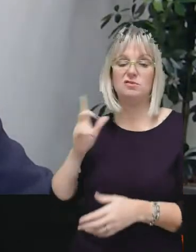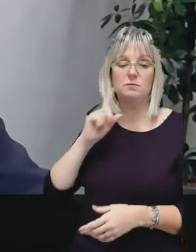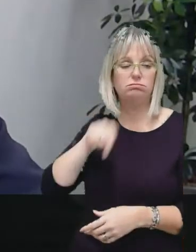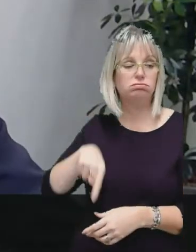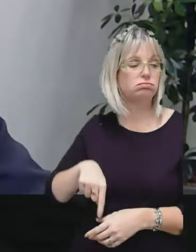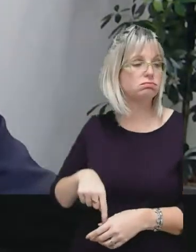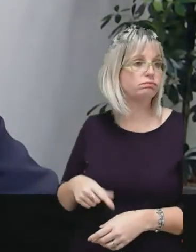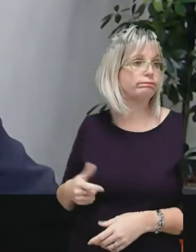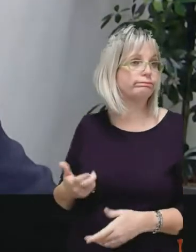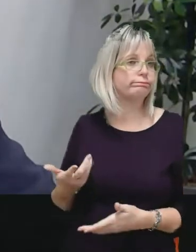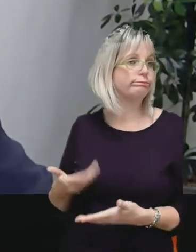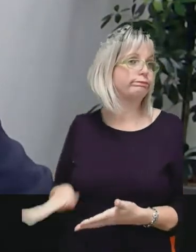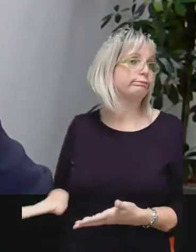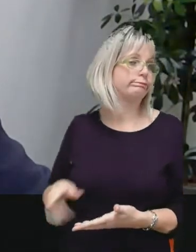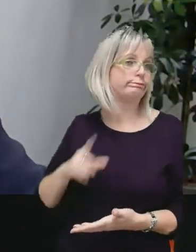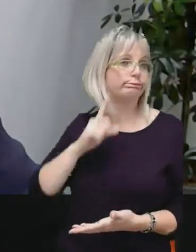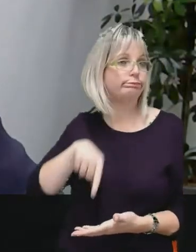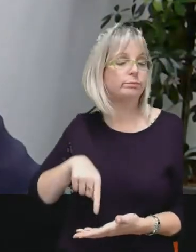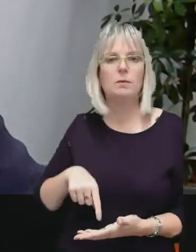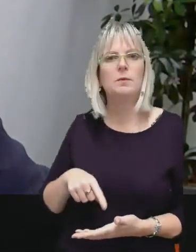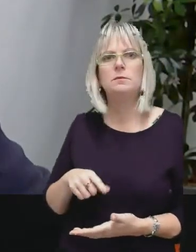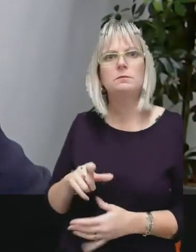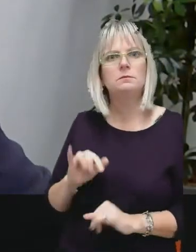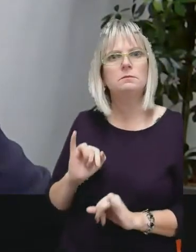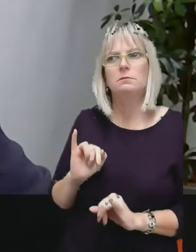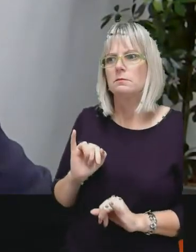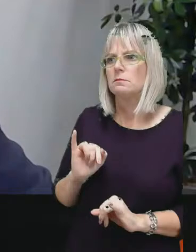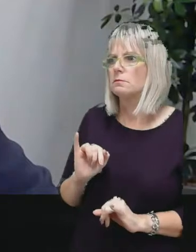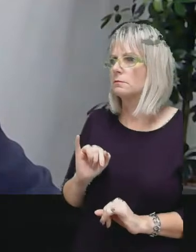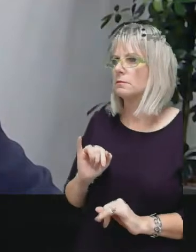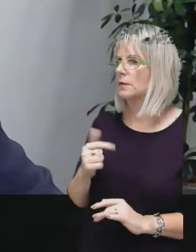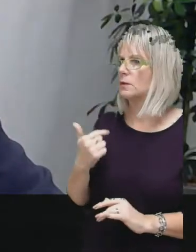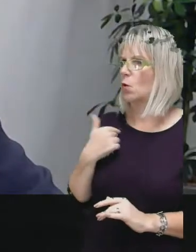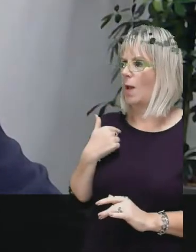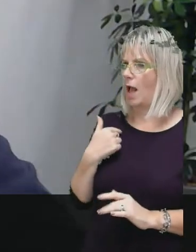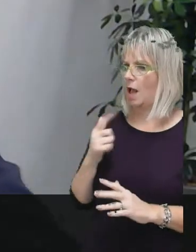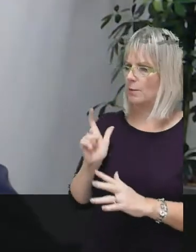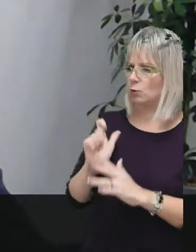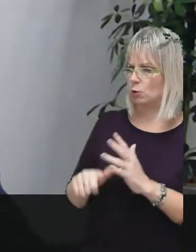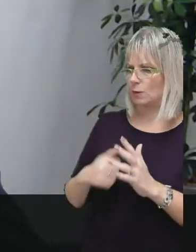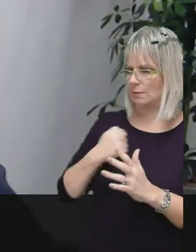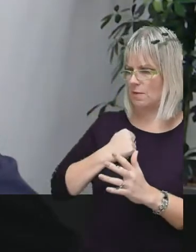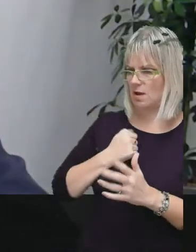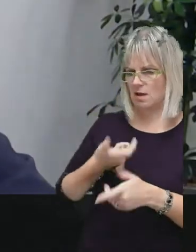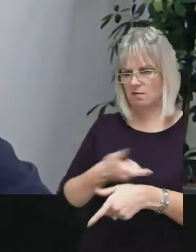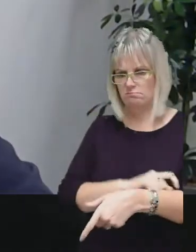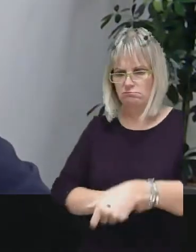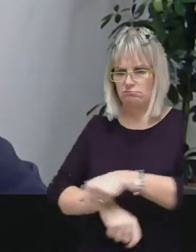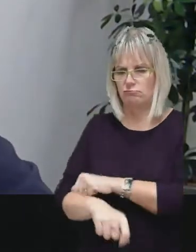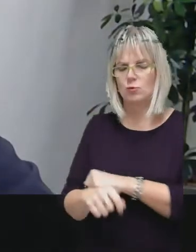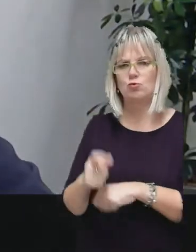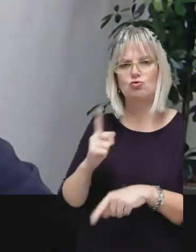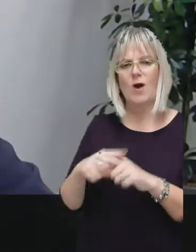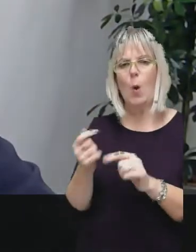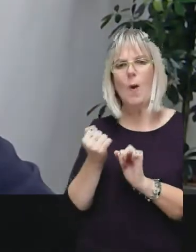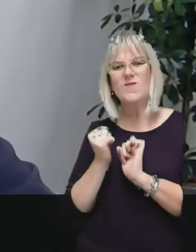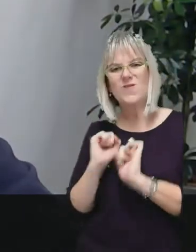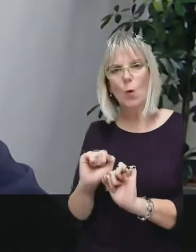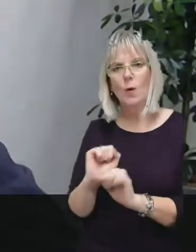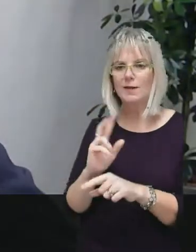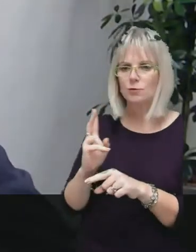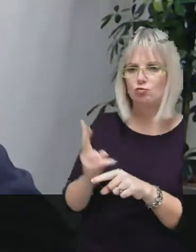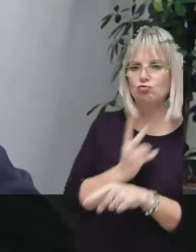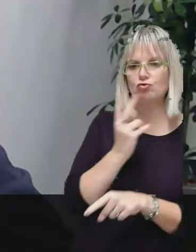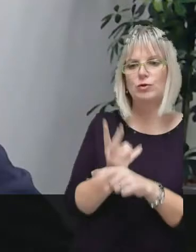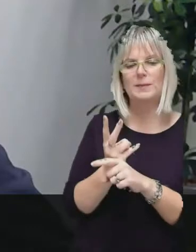And so I'm doing my bit to avoid a repeat of the 1980s. And that's why you'll have heard during my opening speech me